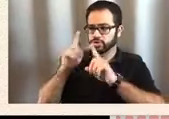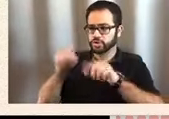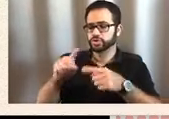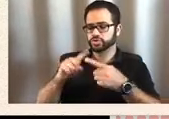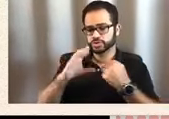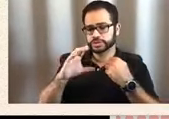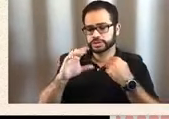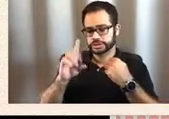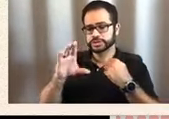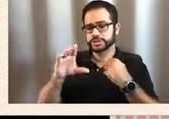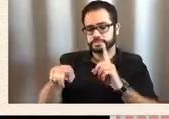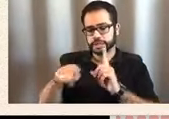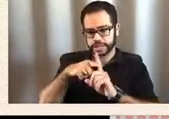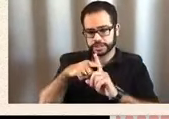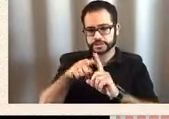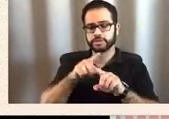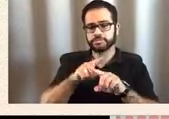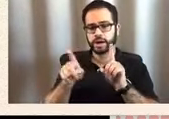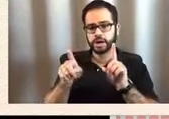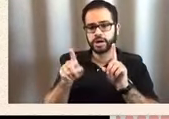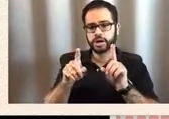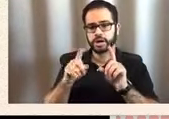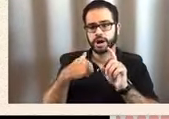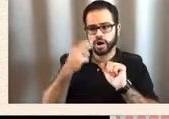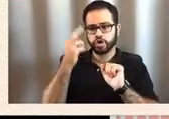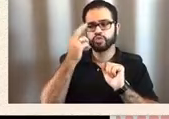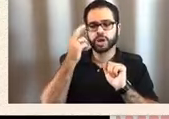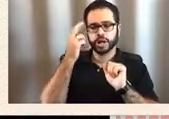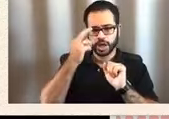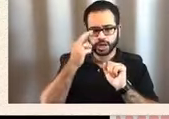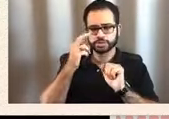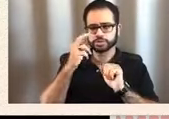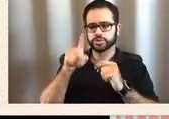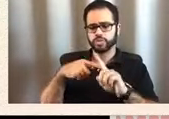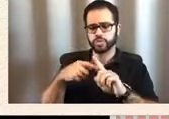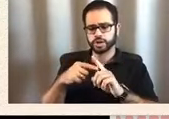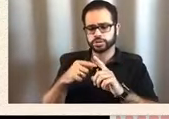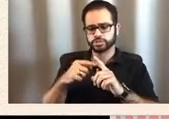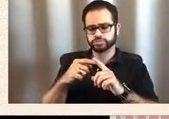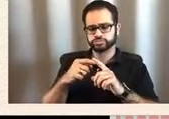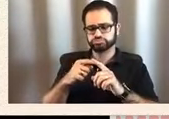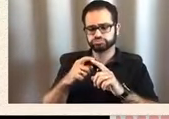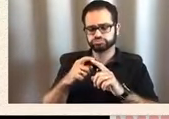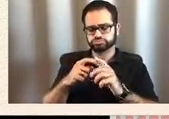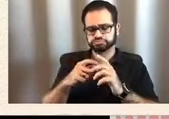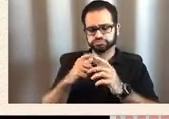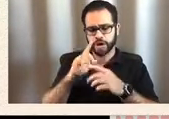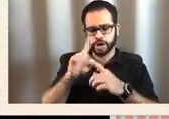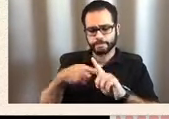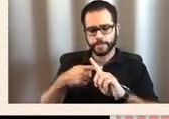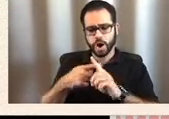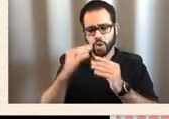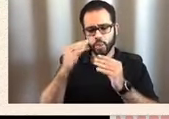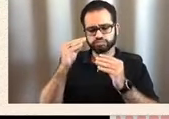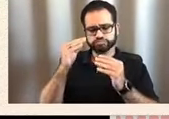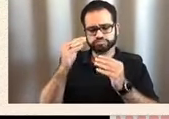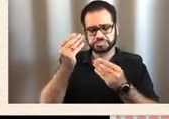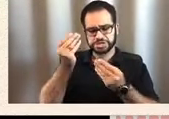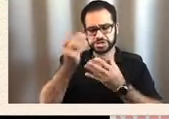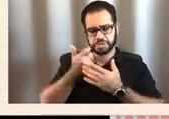but realized when it came down to educating myself about the program that really wasn't something for